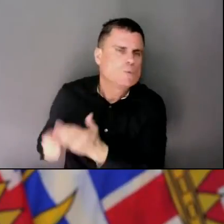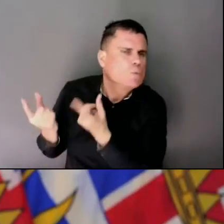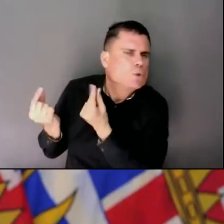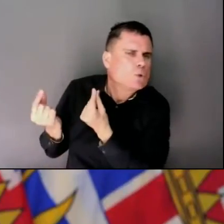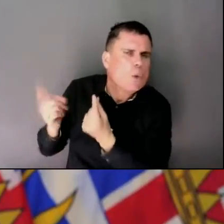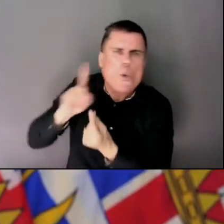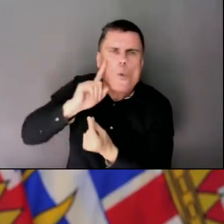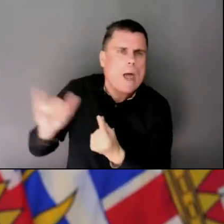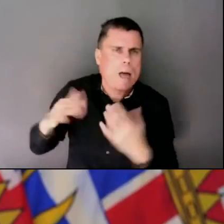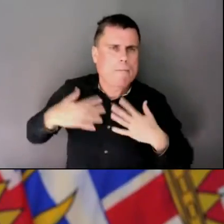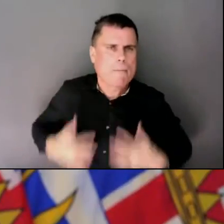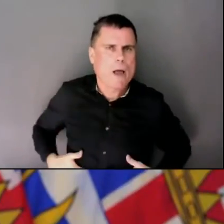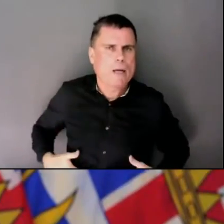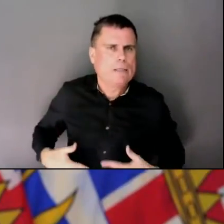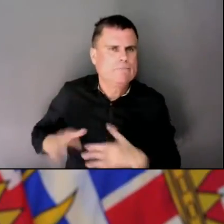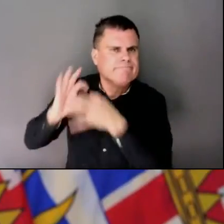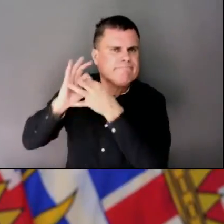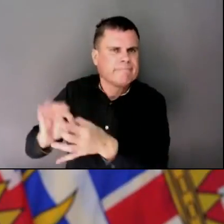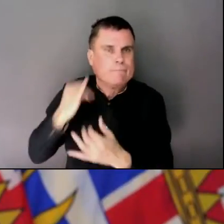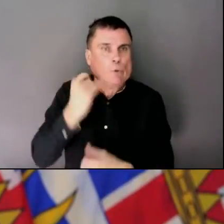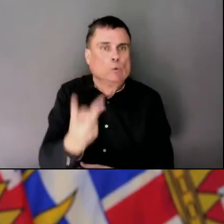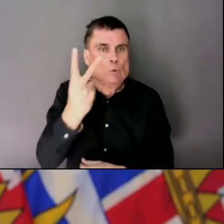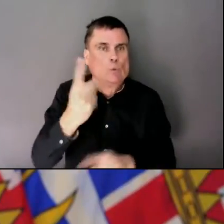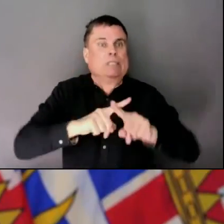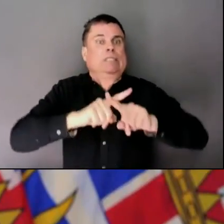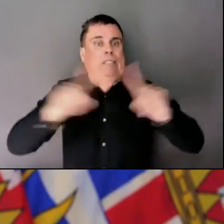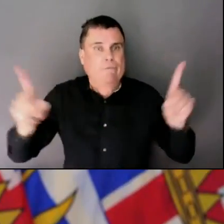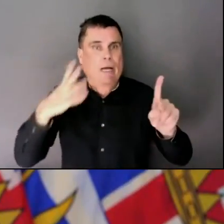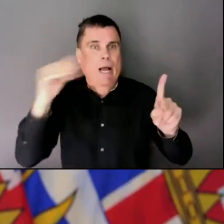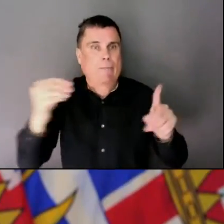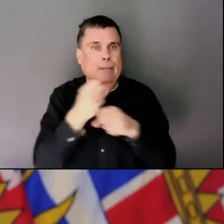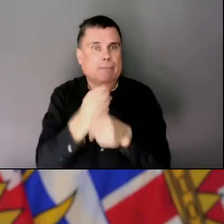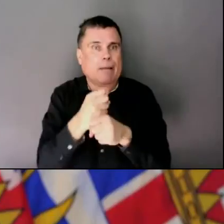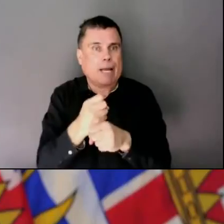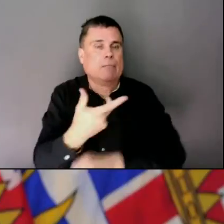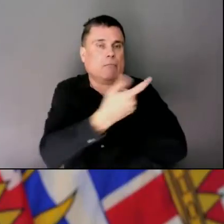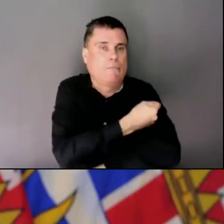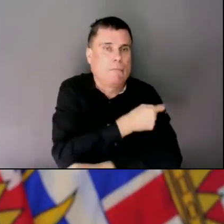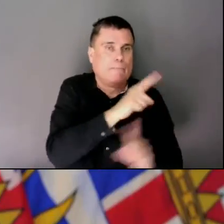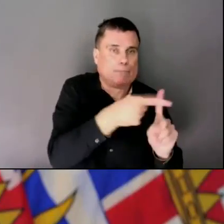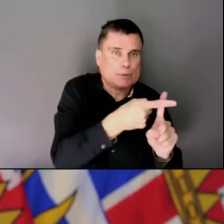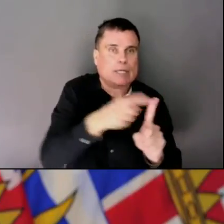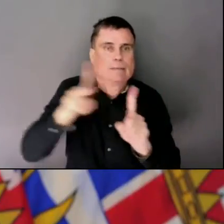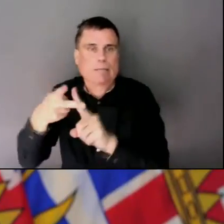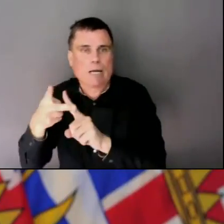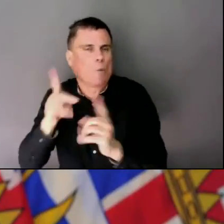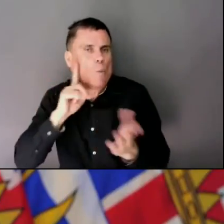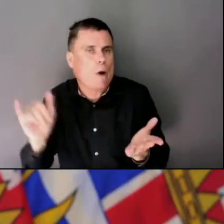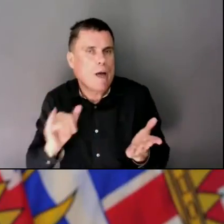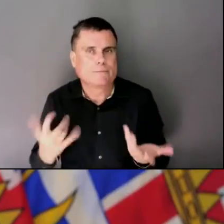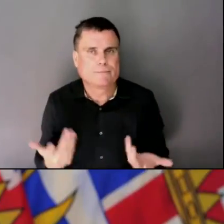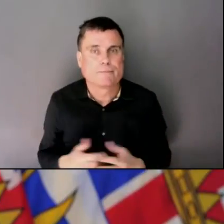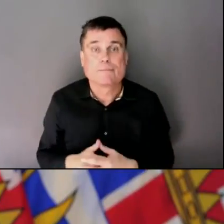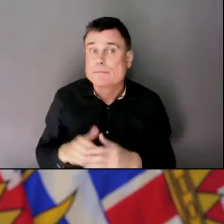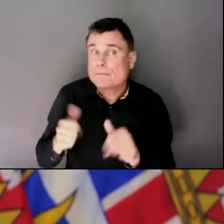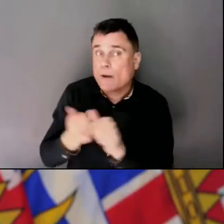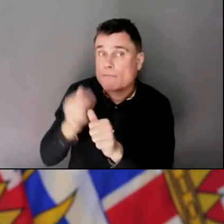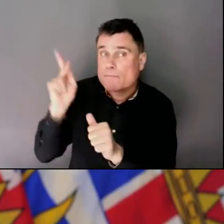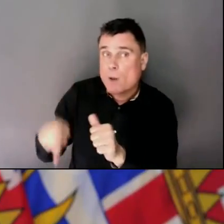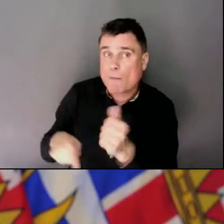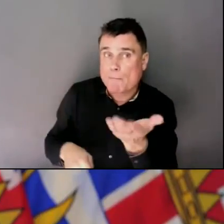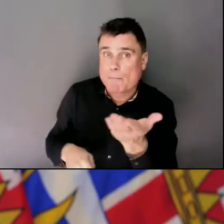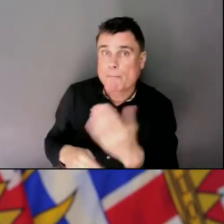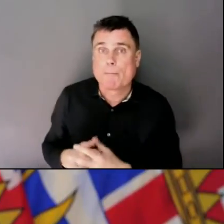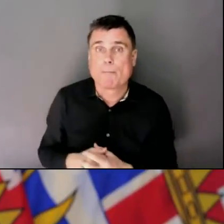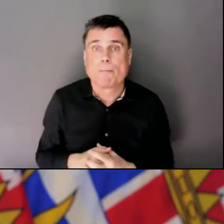on that. We have another call this Sunday about that very issue. Prabhupada, do you have a follow-up? Yes, and I just wanted